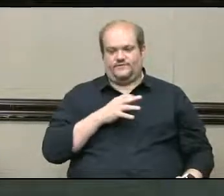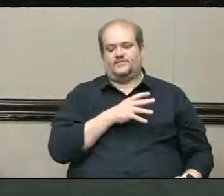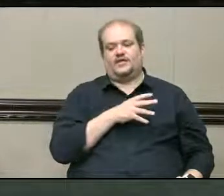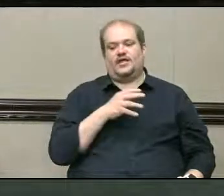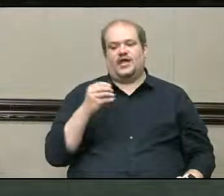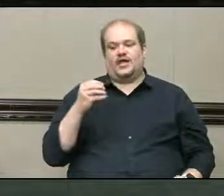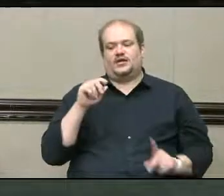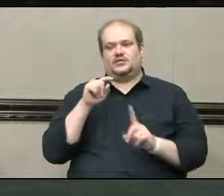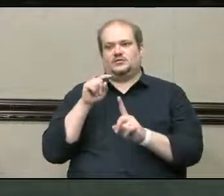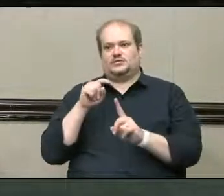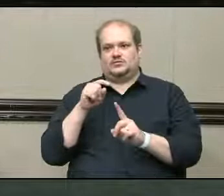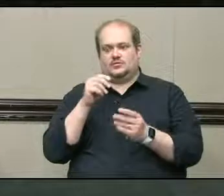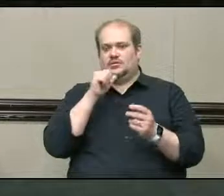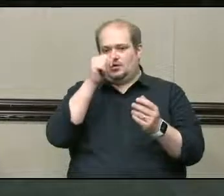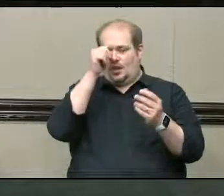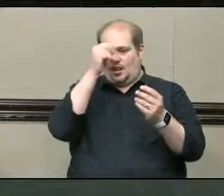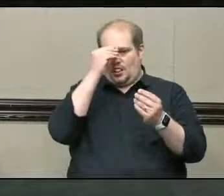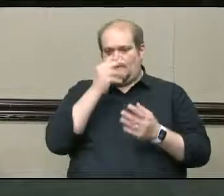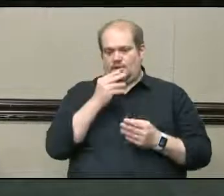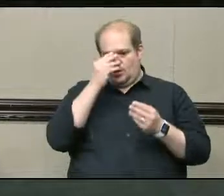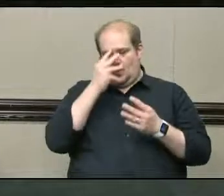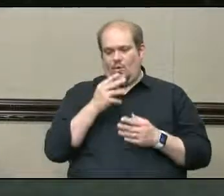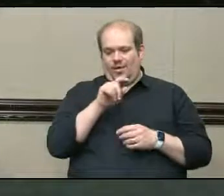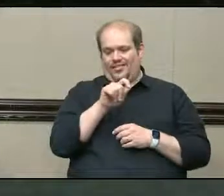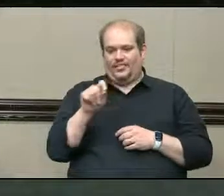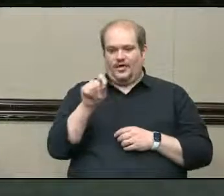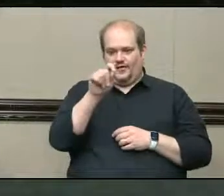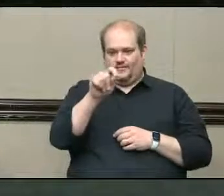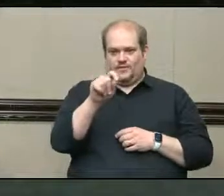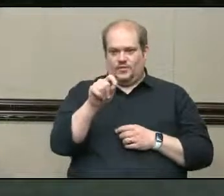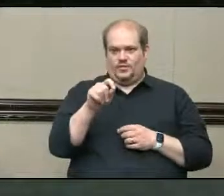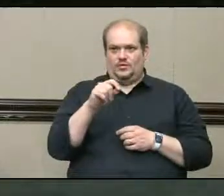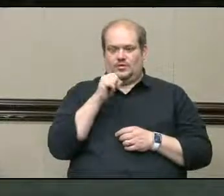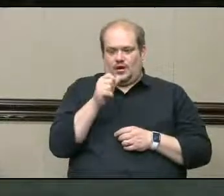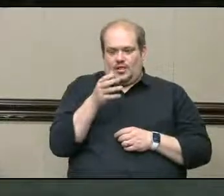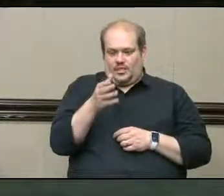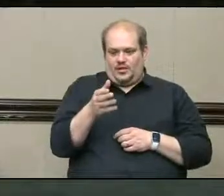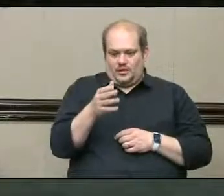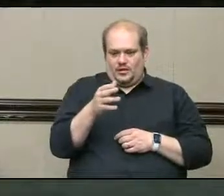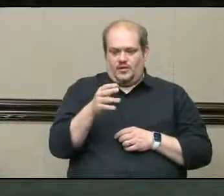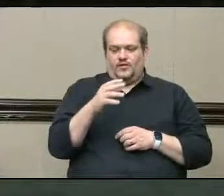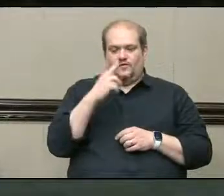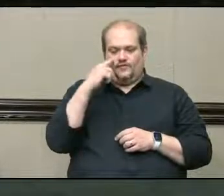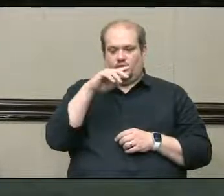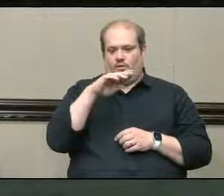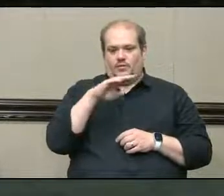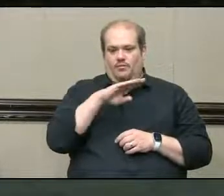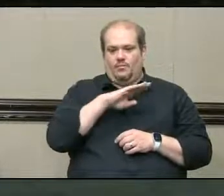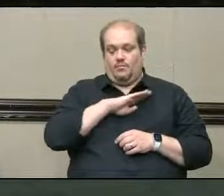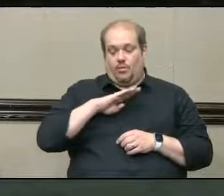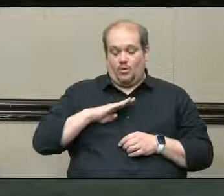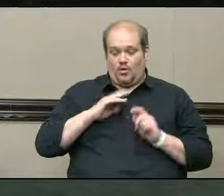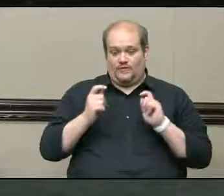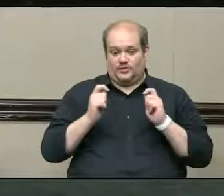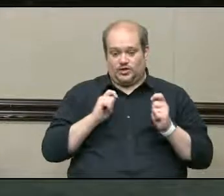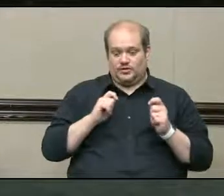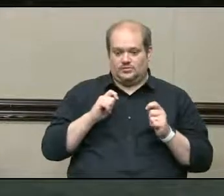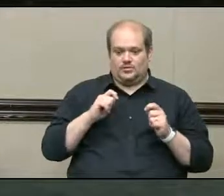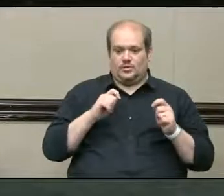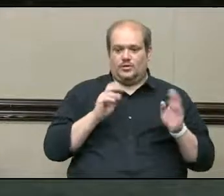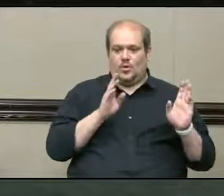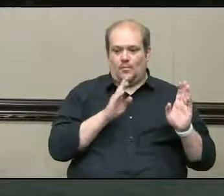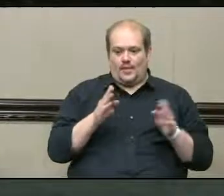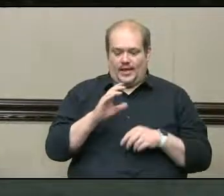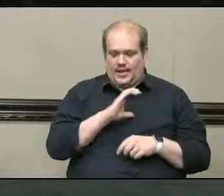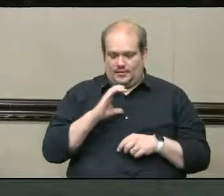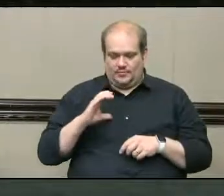and they weren't notified, and therefore they wasn't present at the Board of Adjustment or the Planning Commission. Well, on those items,